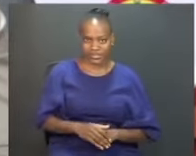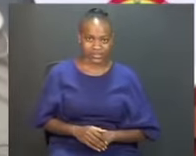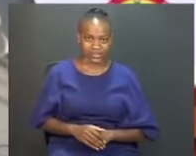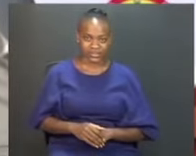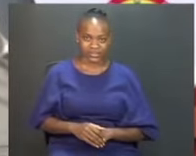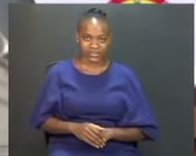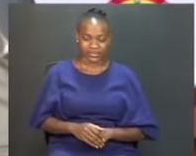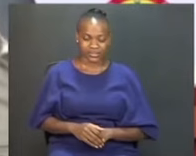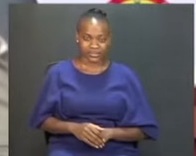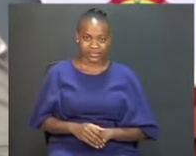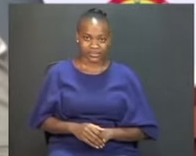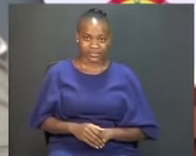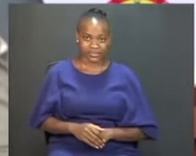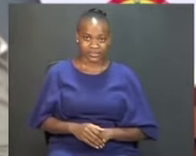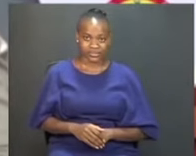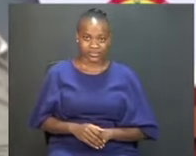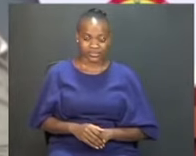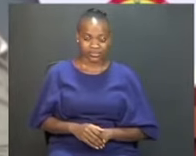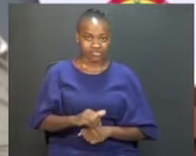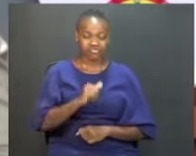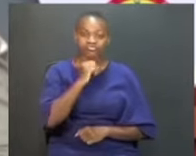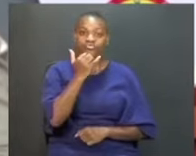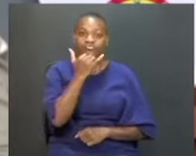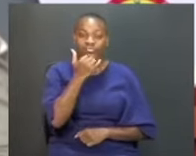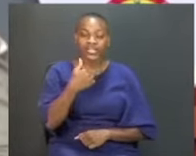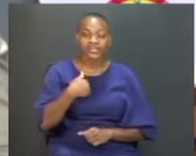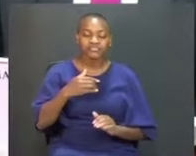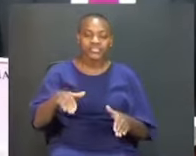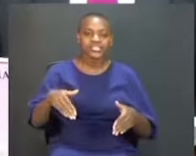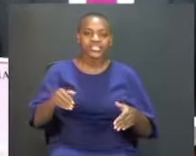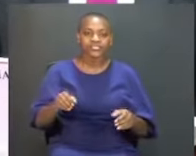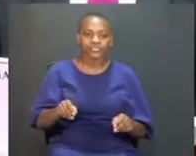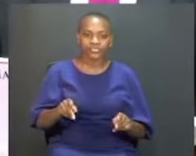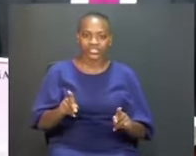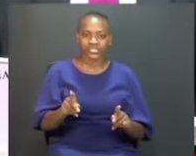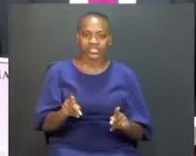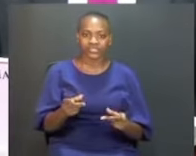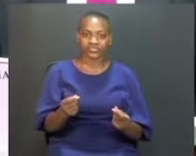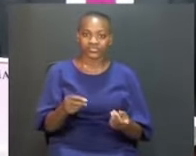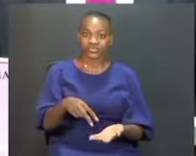in order, and I'll grant him the leave to raise the issue.